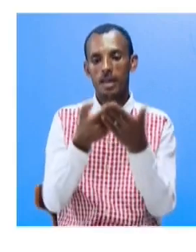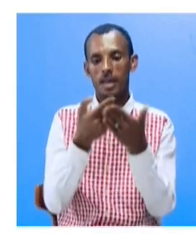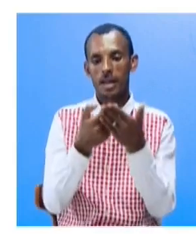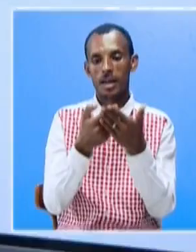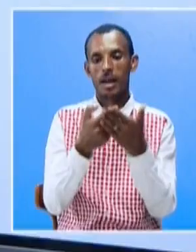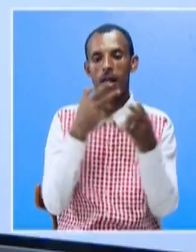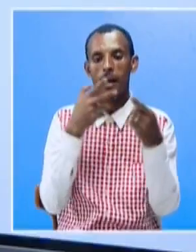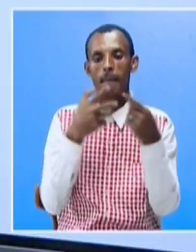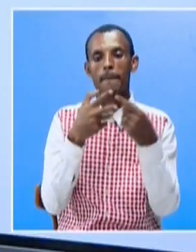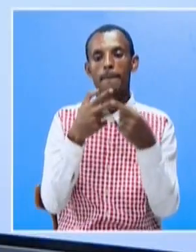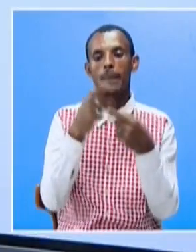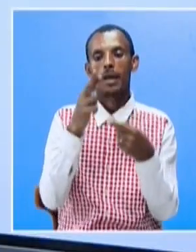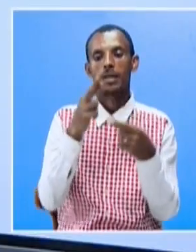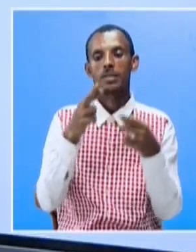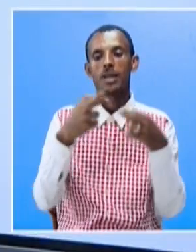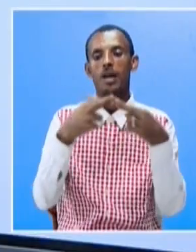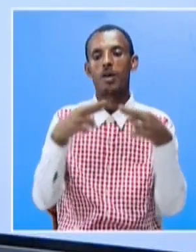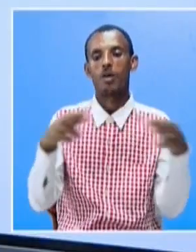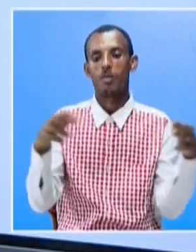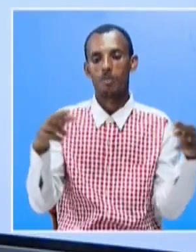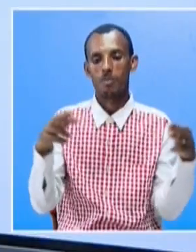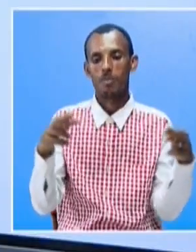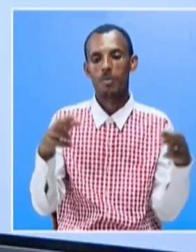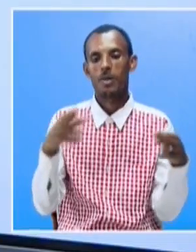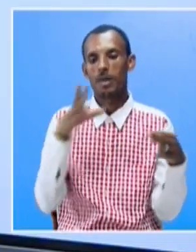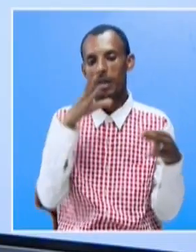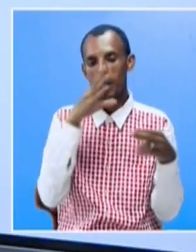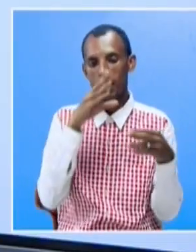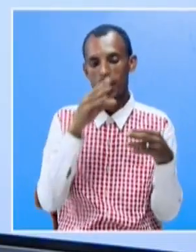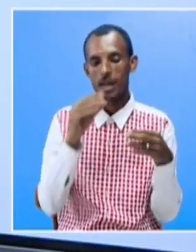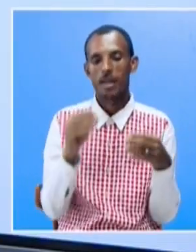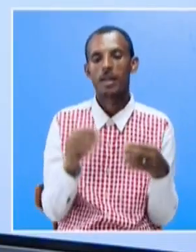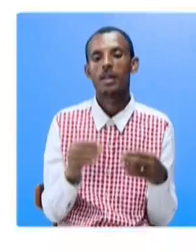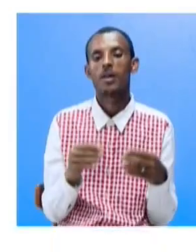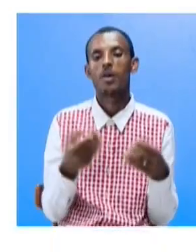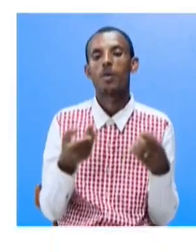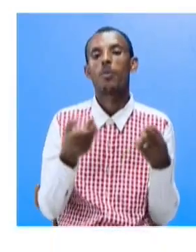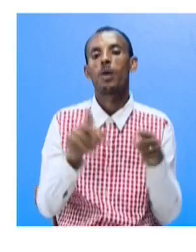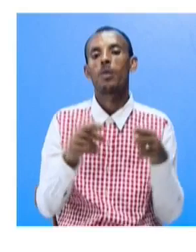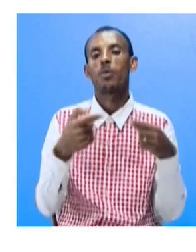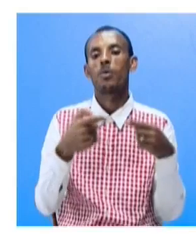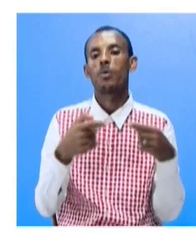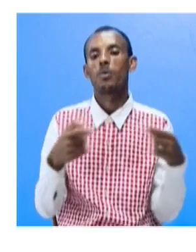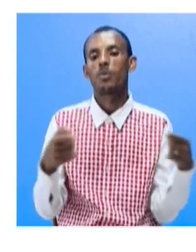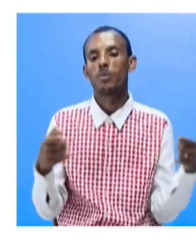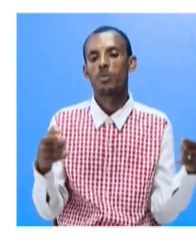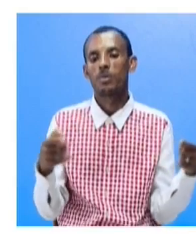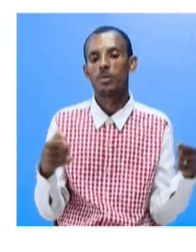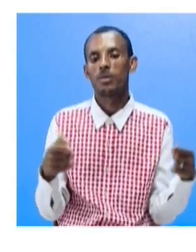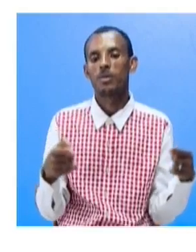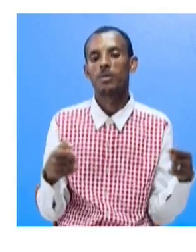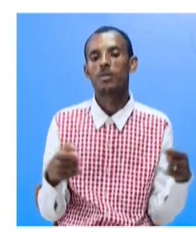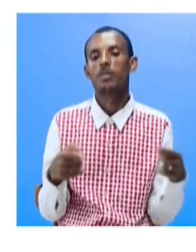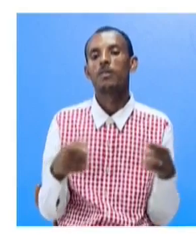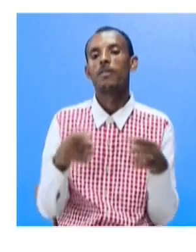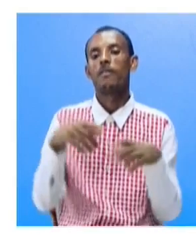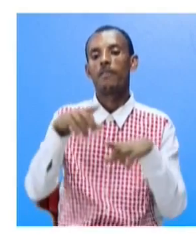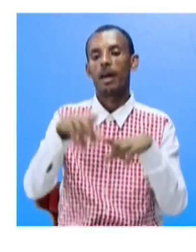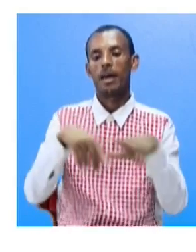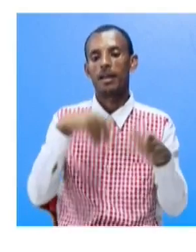the rope at this point and stretch it. So when you stretch, you may find this